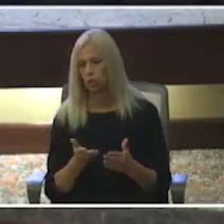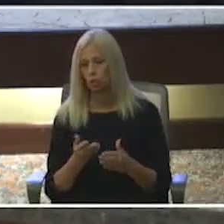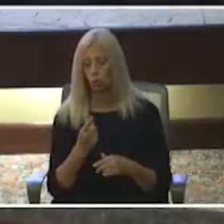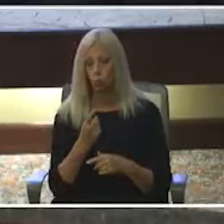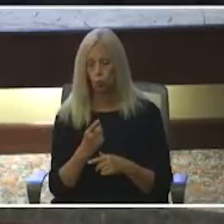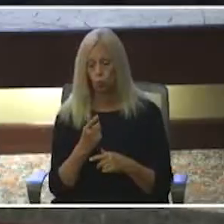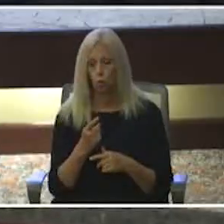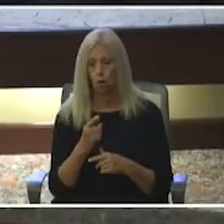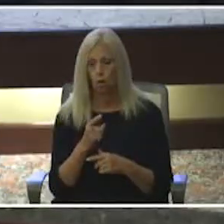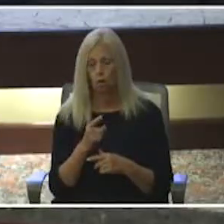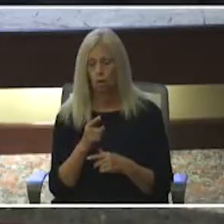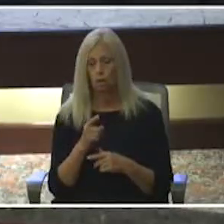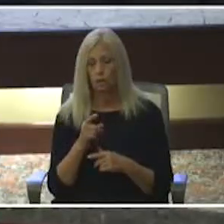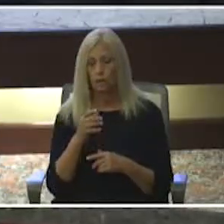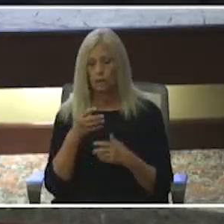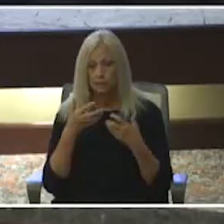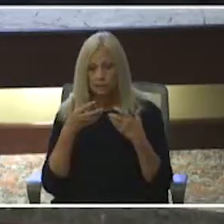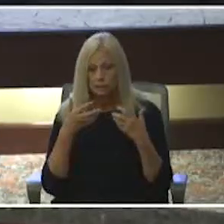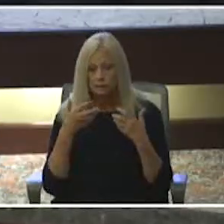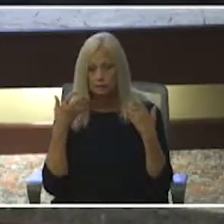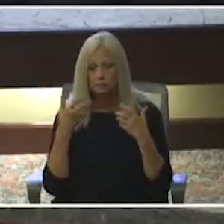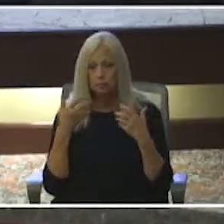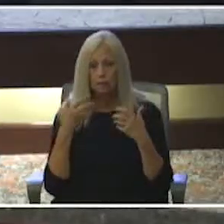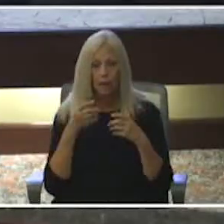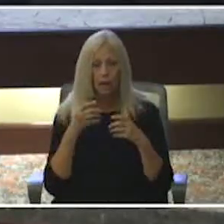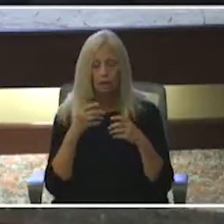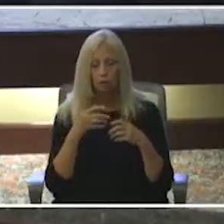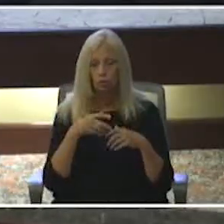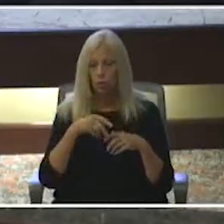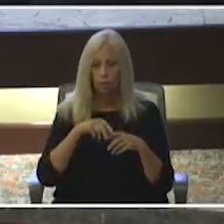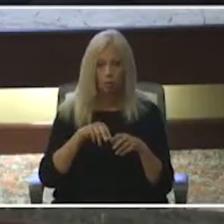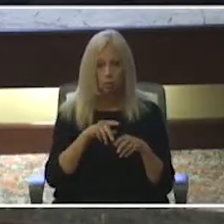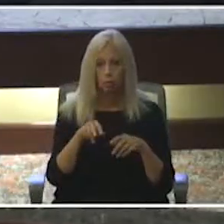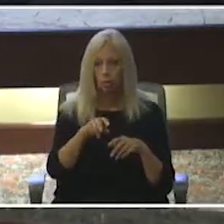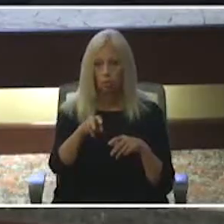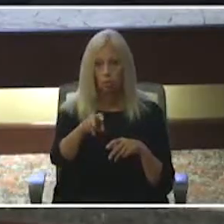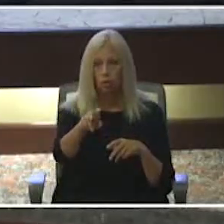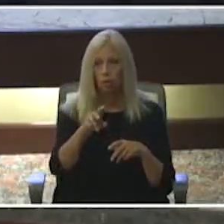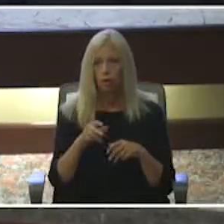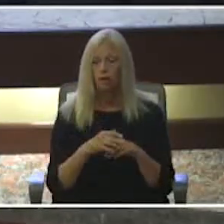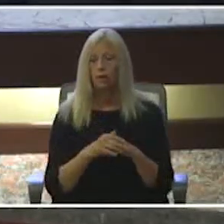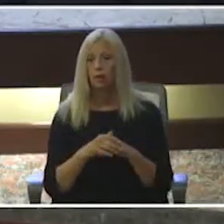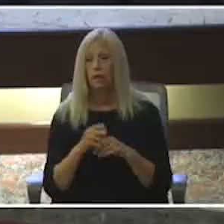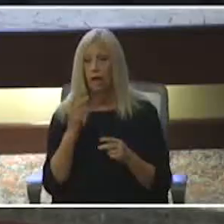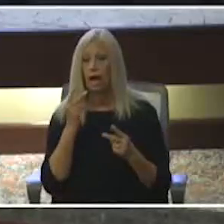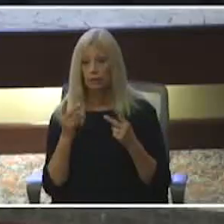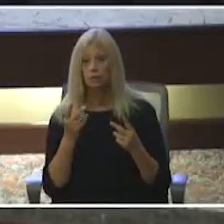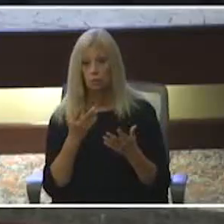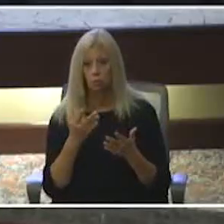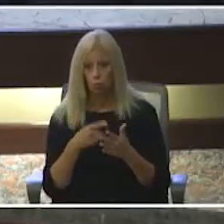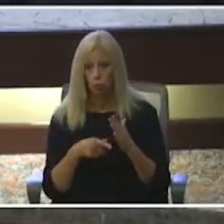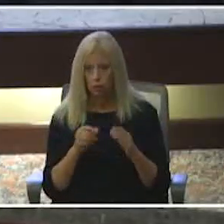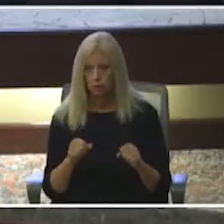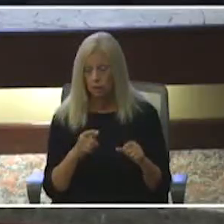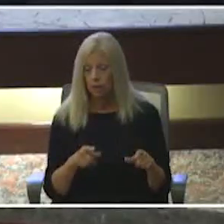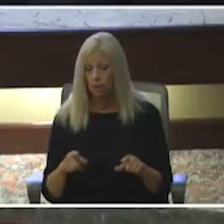from one of these things for us to just have to go back to the drawing board, you know, and I've seen Tiger King and I've seen what can happen. So